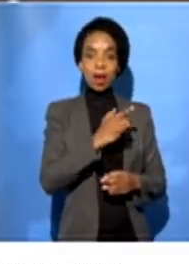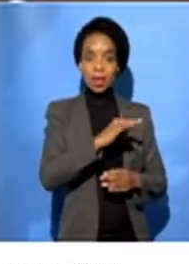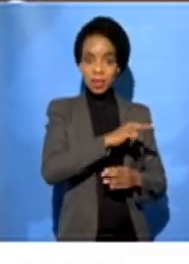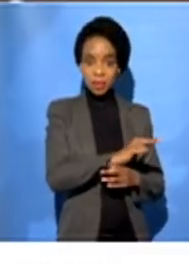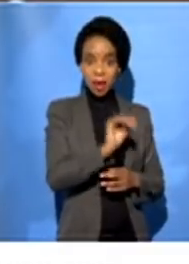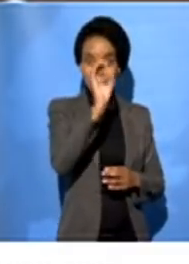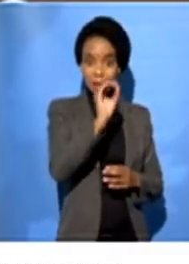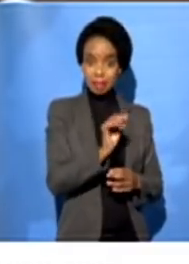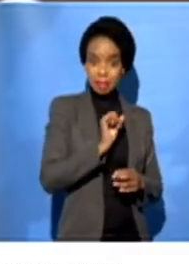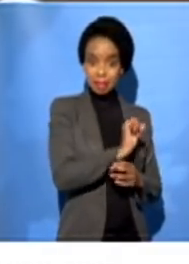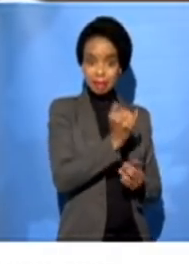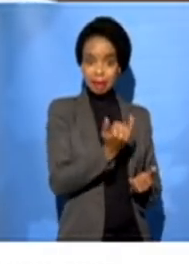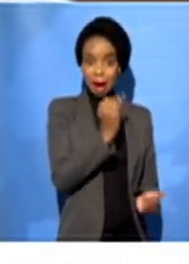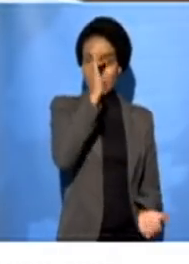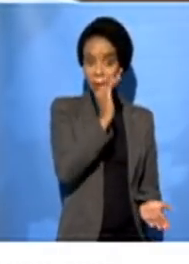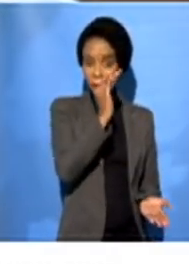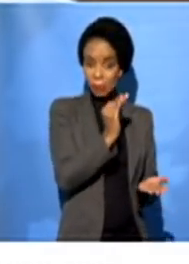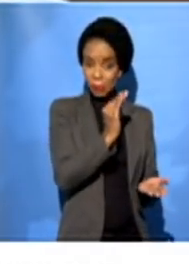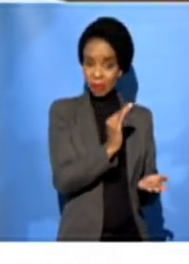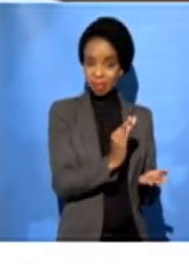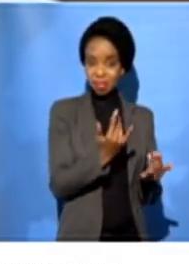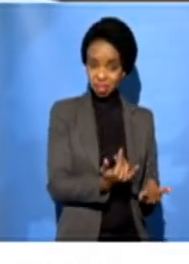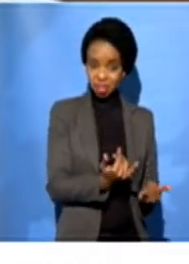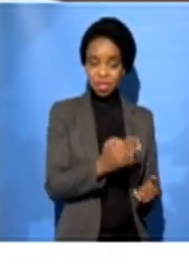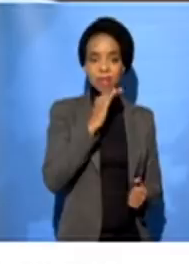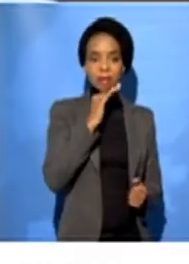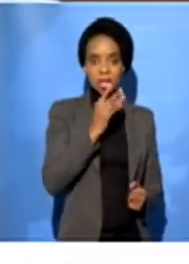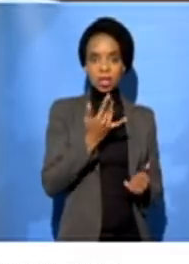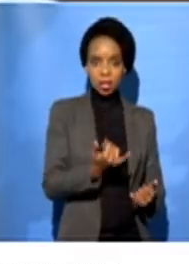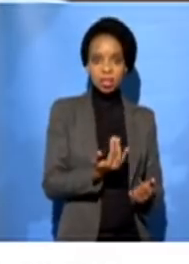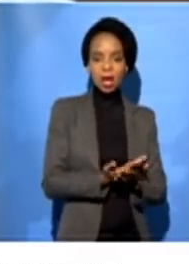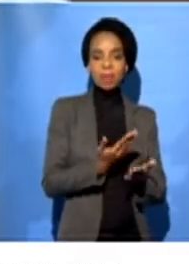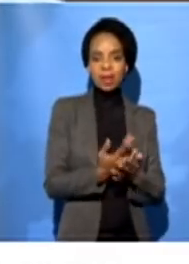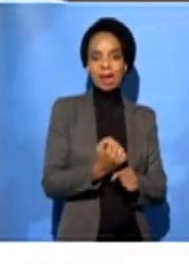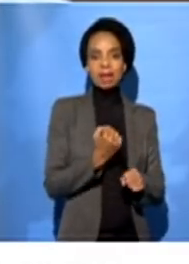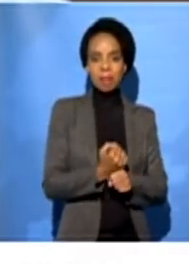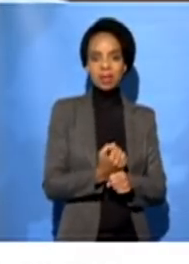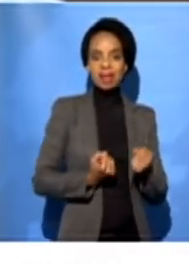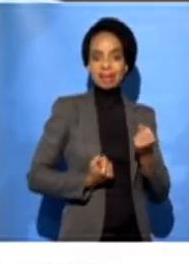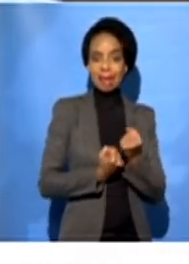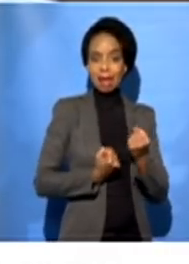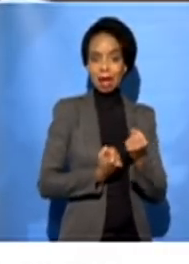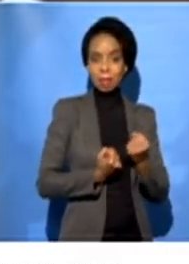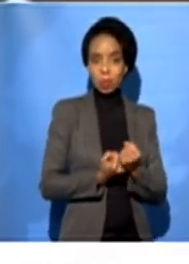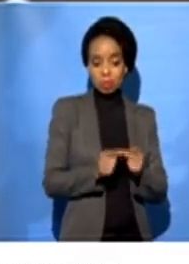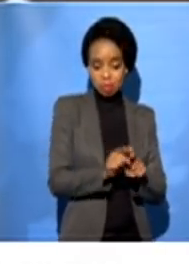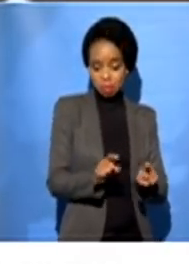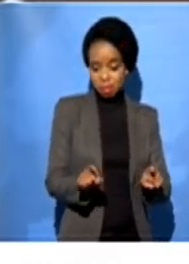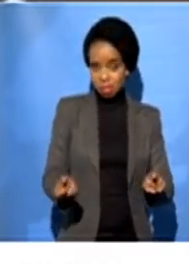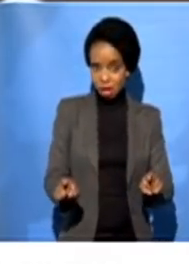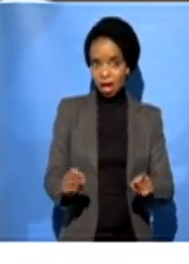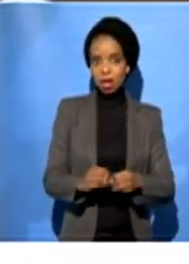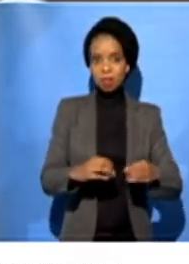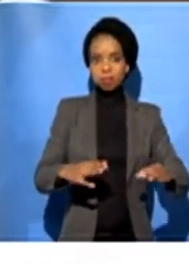as low as the indications are, then this may make the proportion of support of the smaller